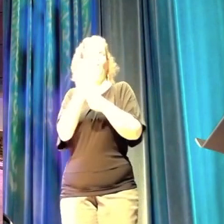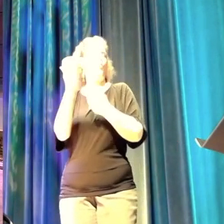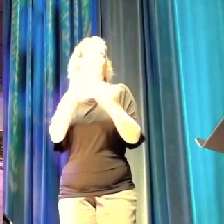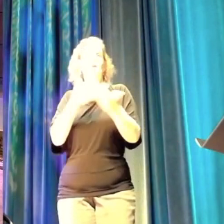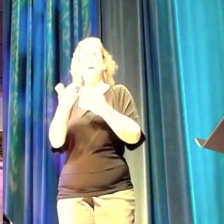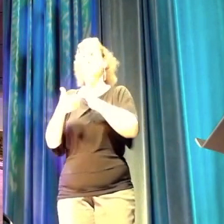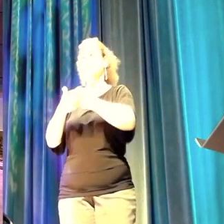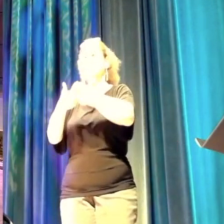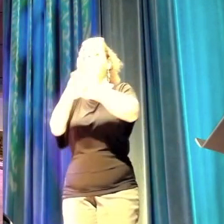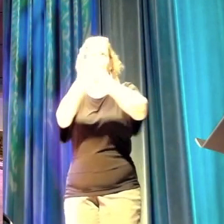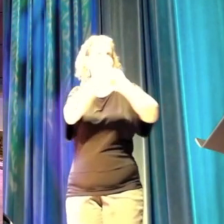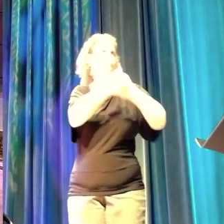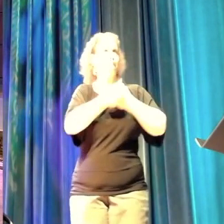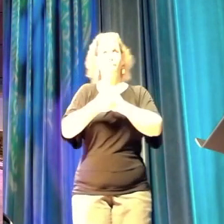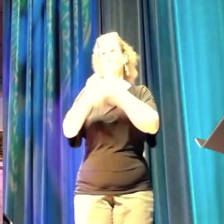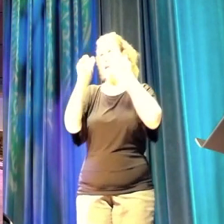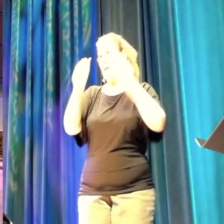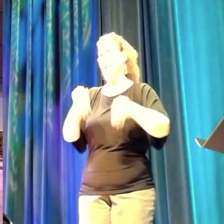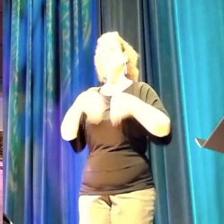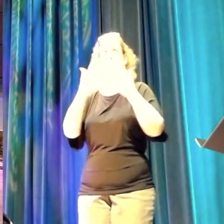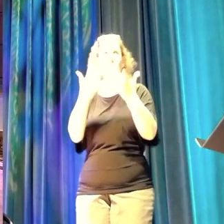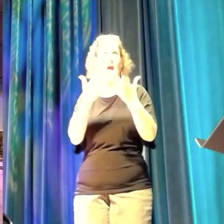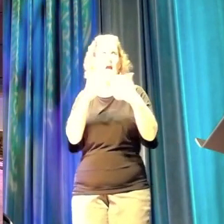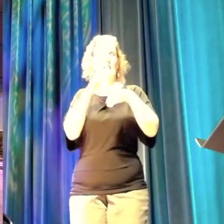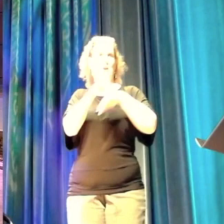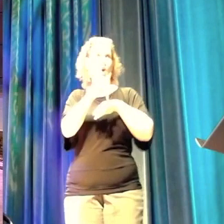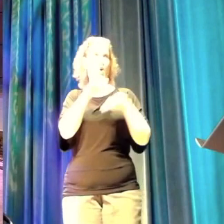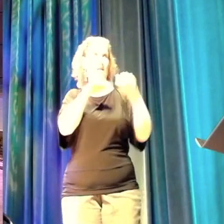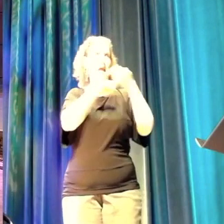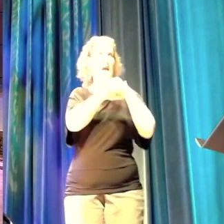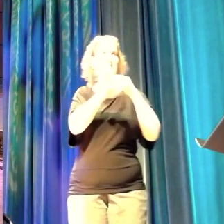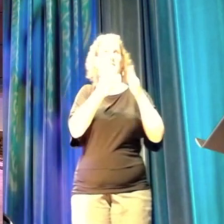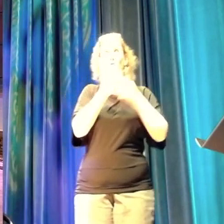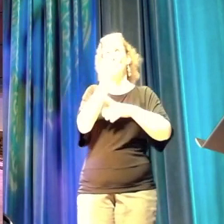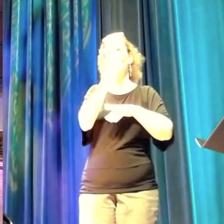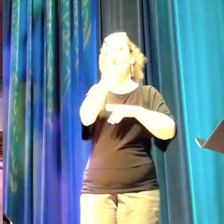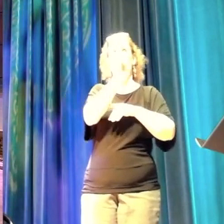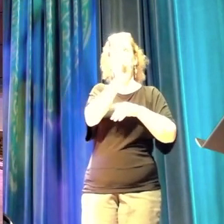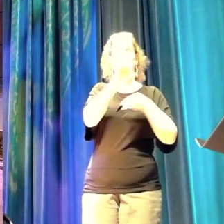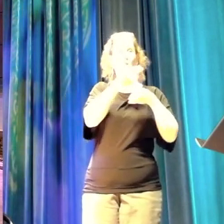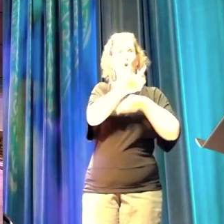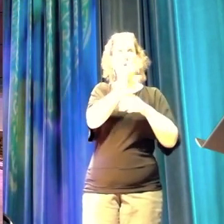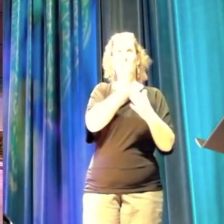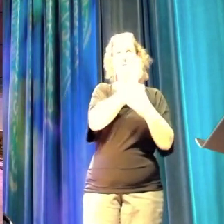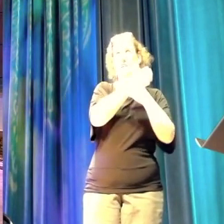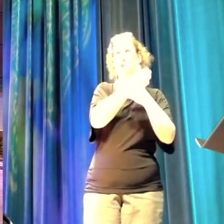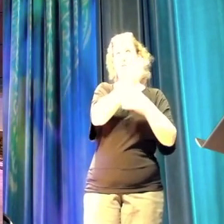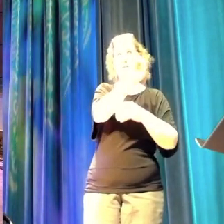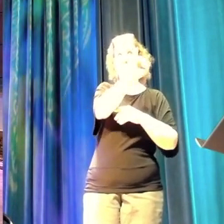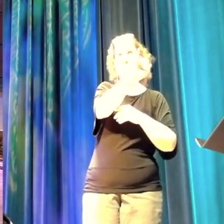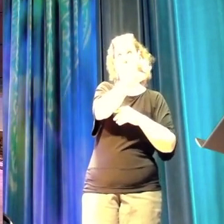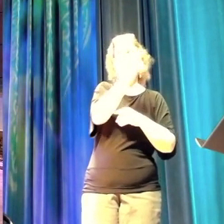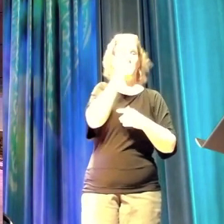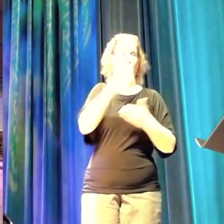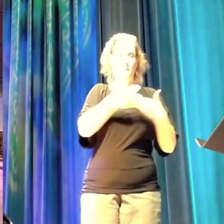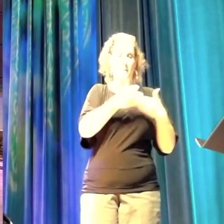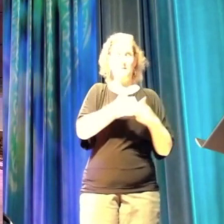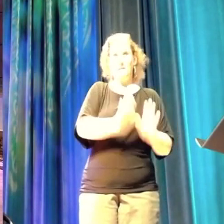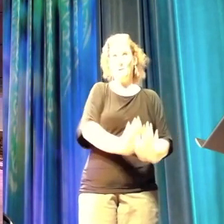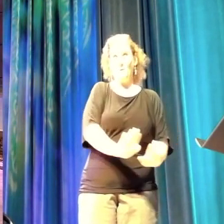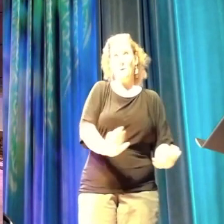partnerships we can to provide early access through early intervention for infants and toddlers and their